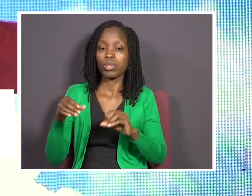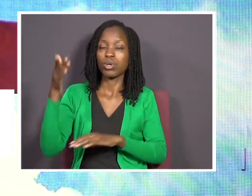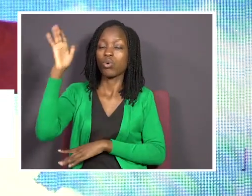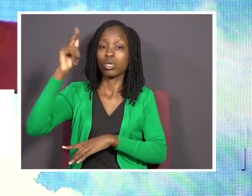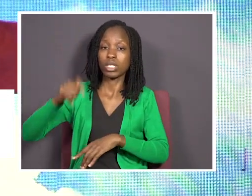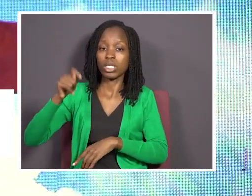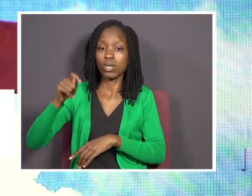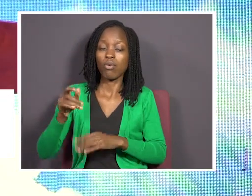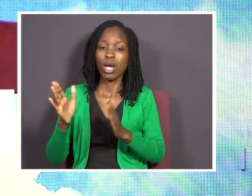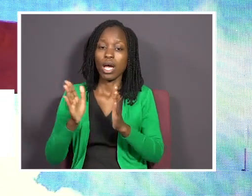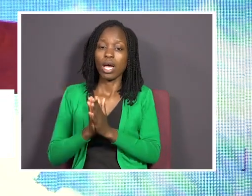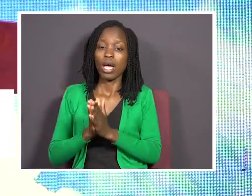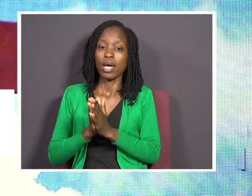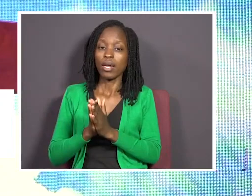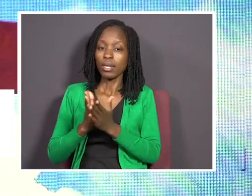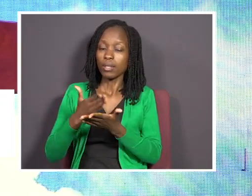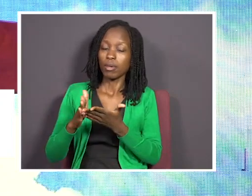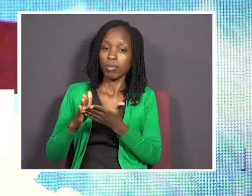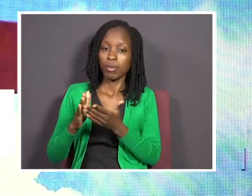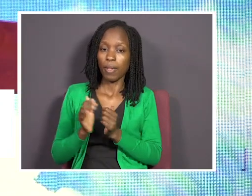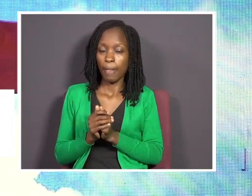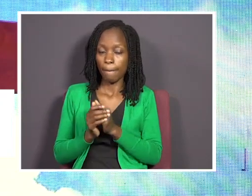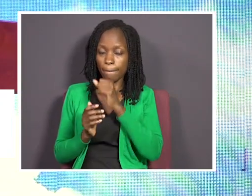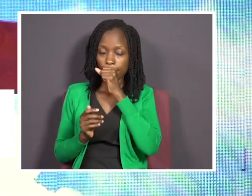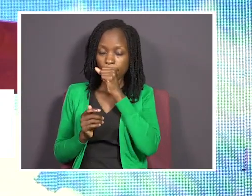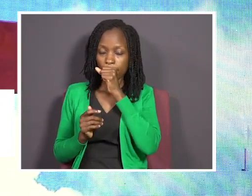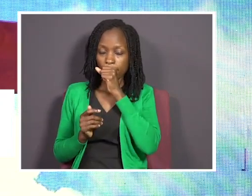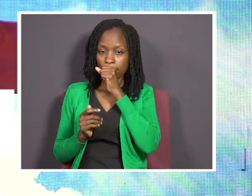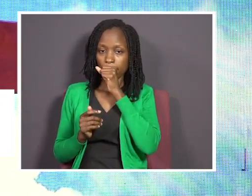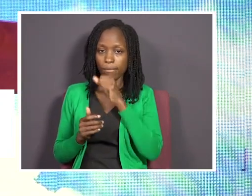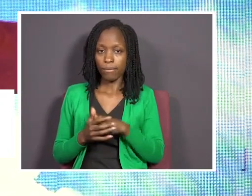His judgments and His paths beyond tracing out."